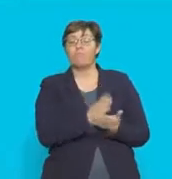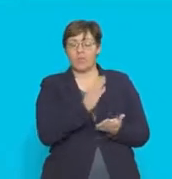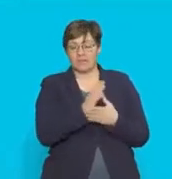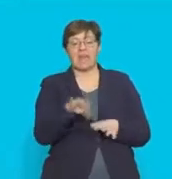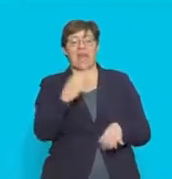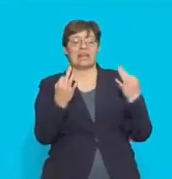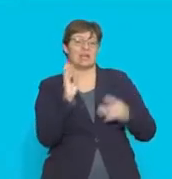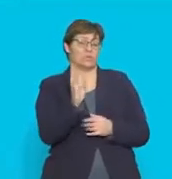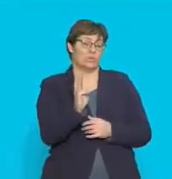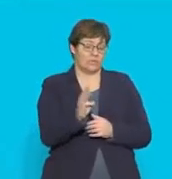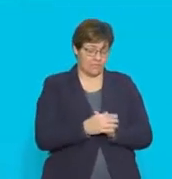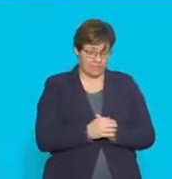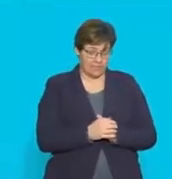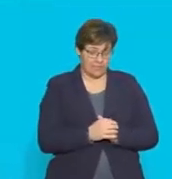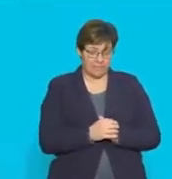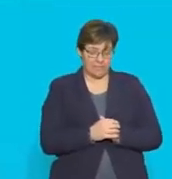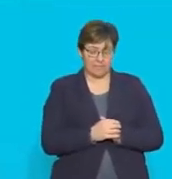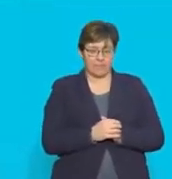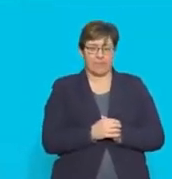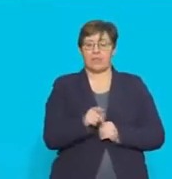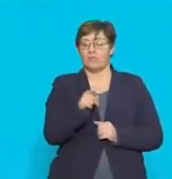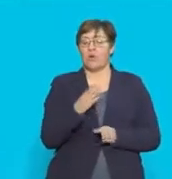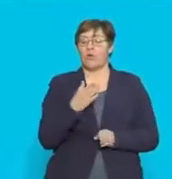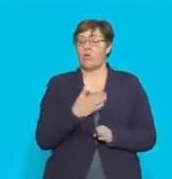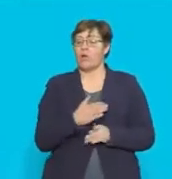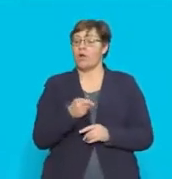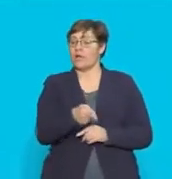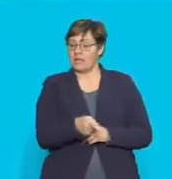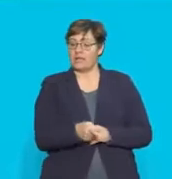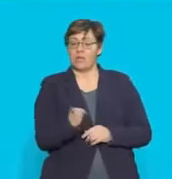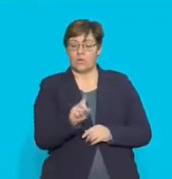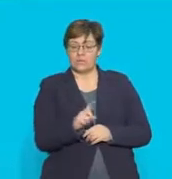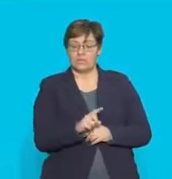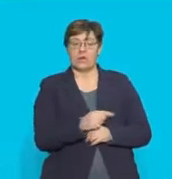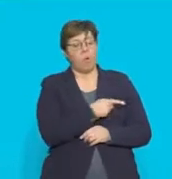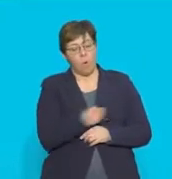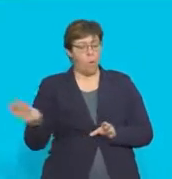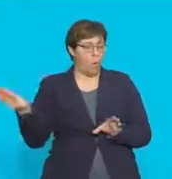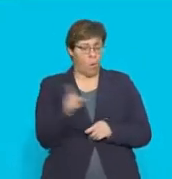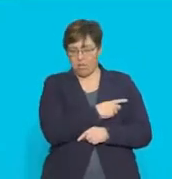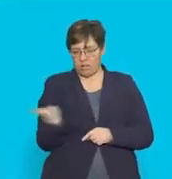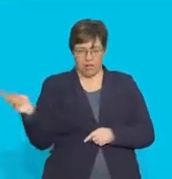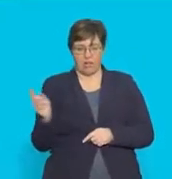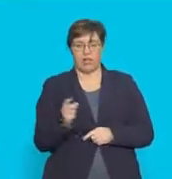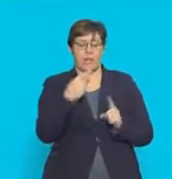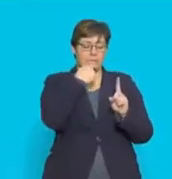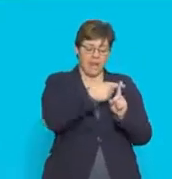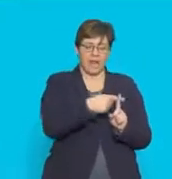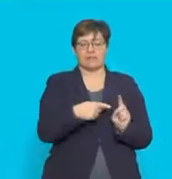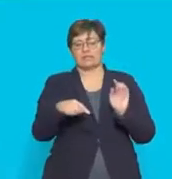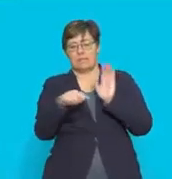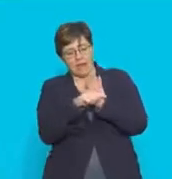just now. So the operations that we use then here are inclusive of the division, right? So